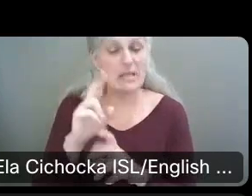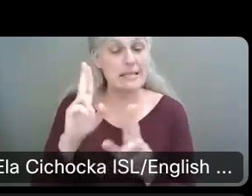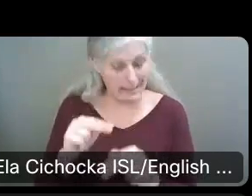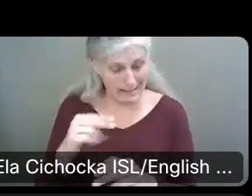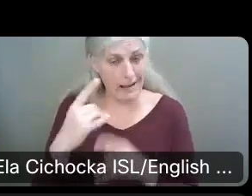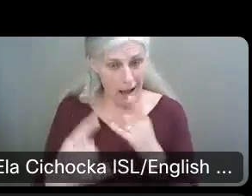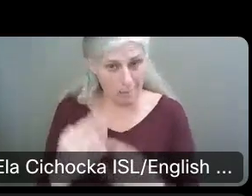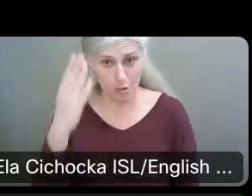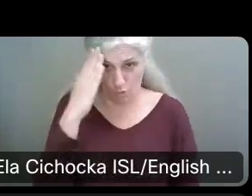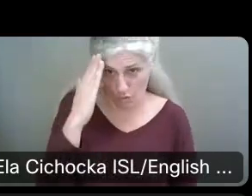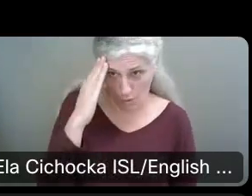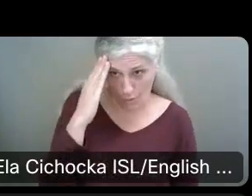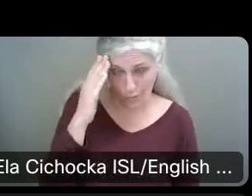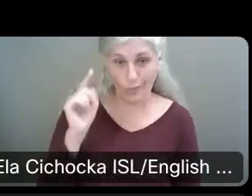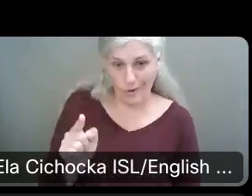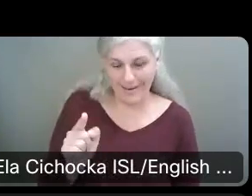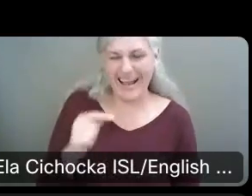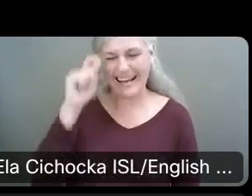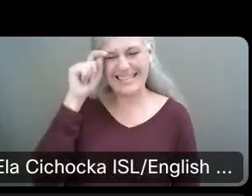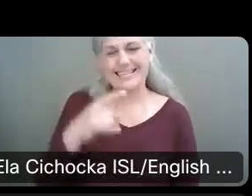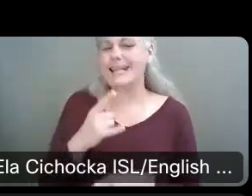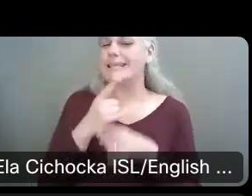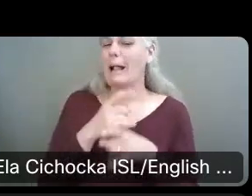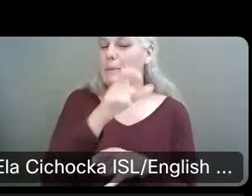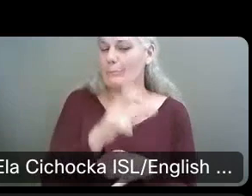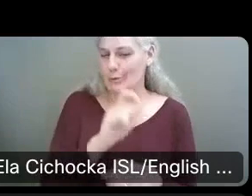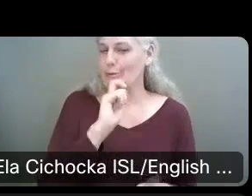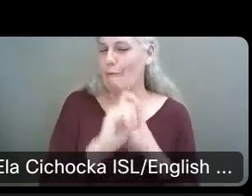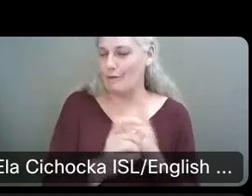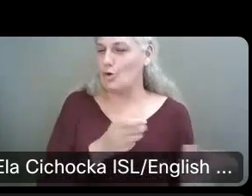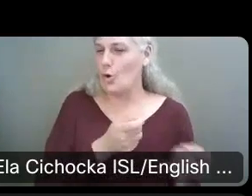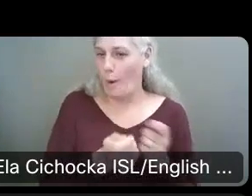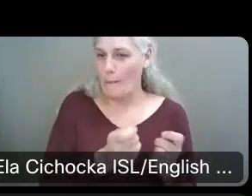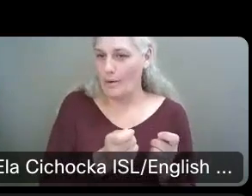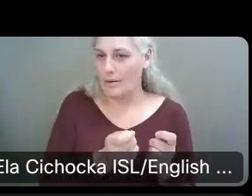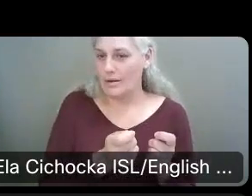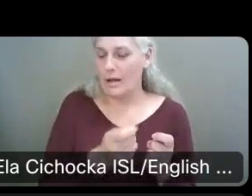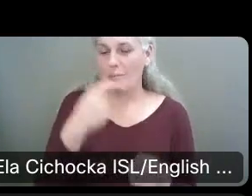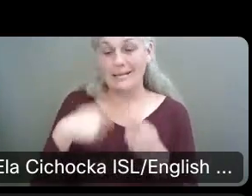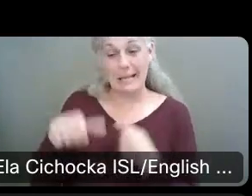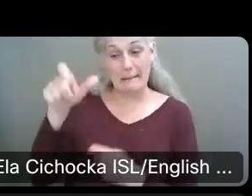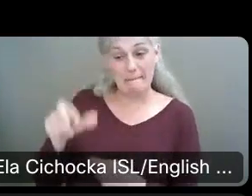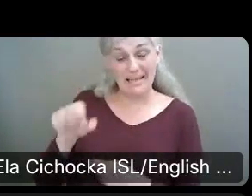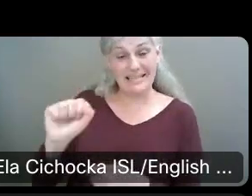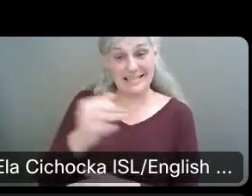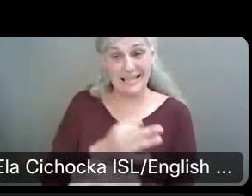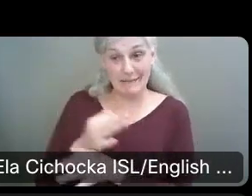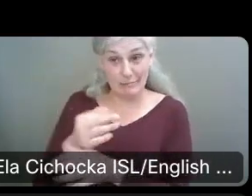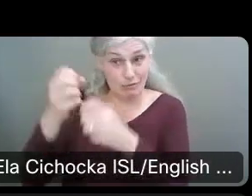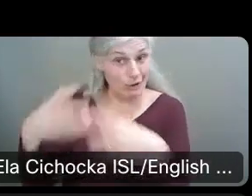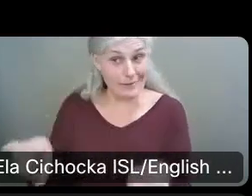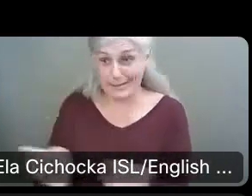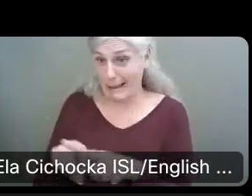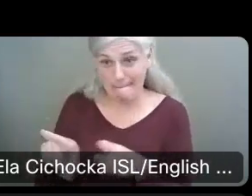happen. And I think that helps with coping. However, for the patients and the family, the result is the